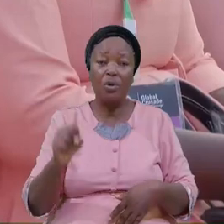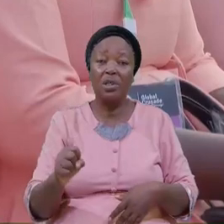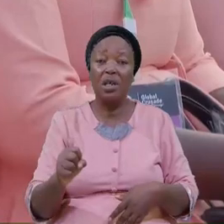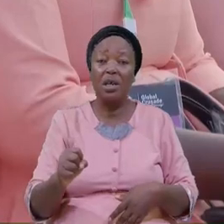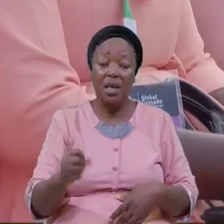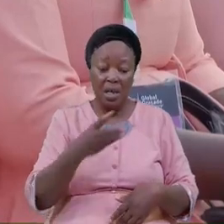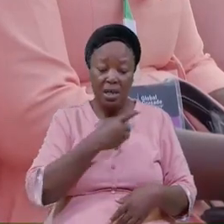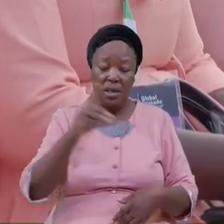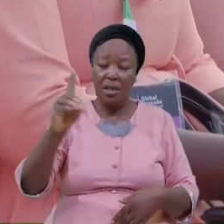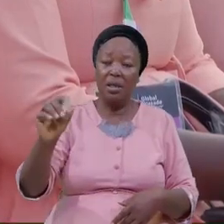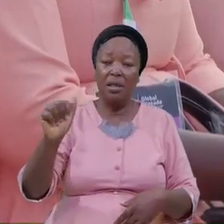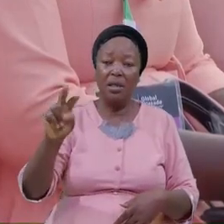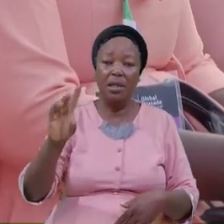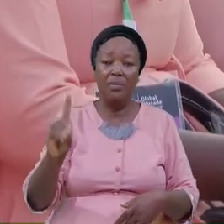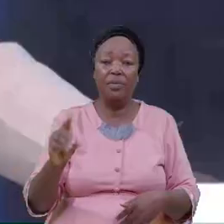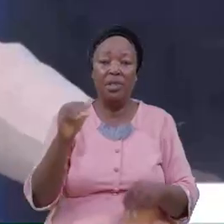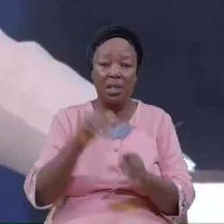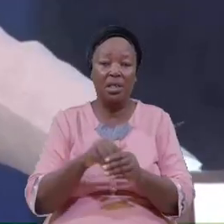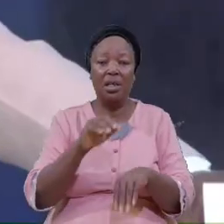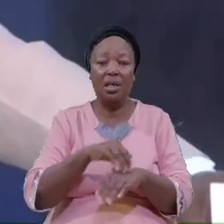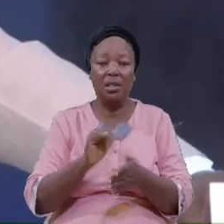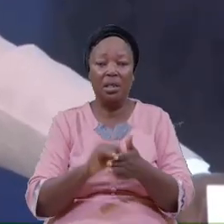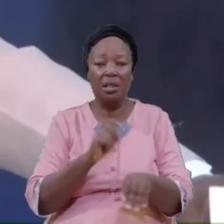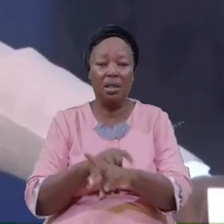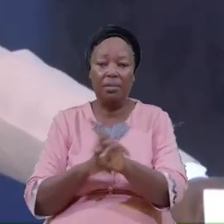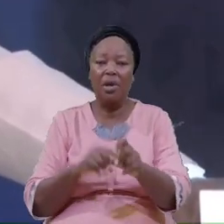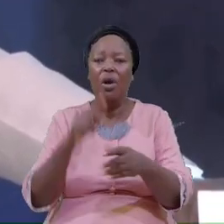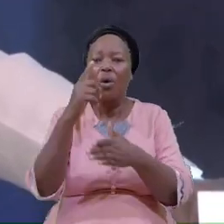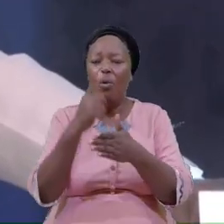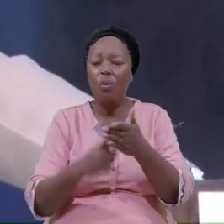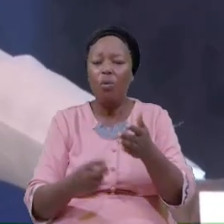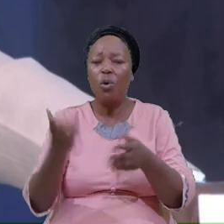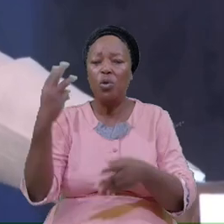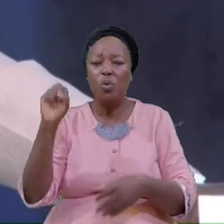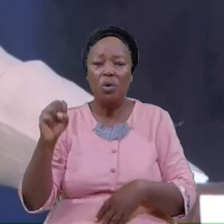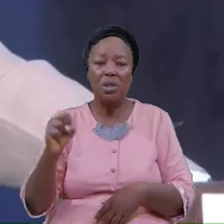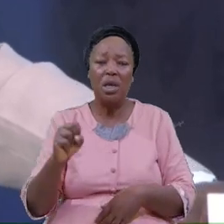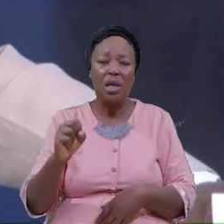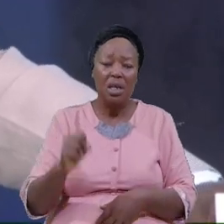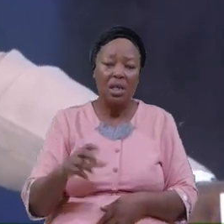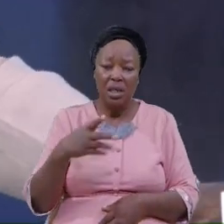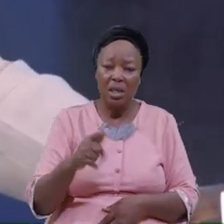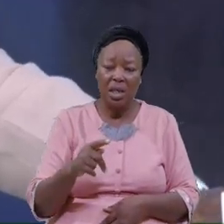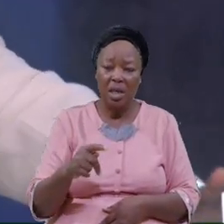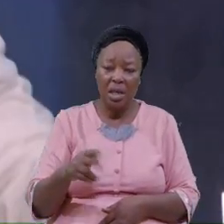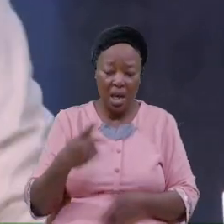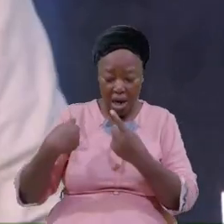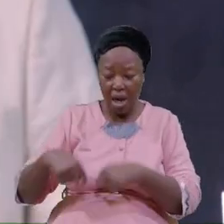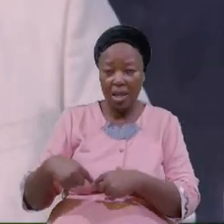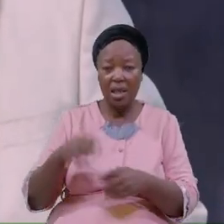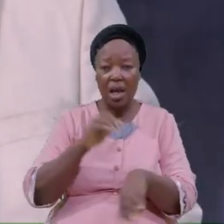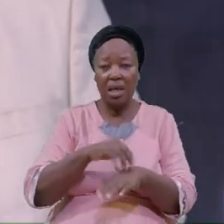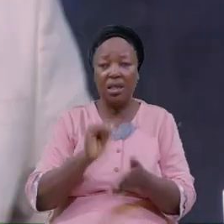quel état spirituel se trouvait David dans ce moment-là? What was his stage of heart at that time? Quel était l'état de son cœur en ce